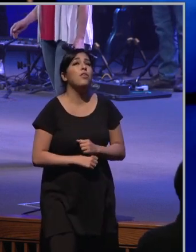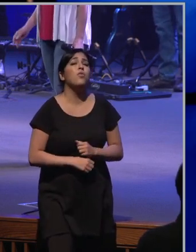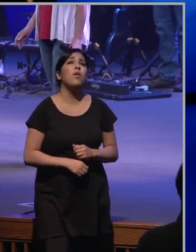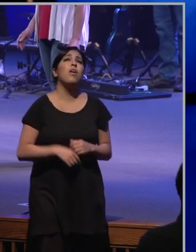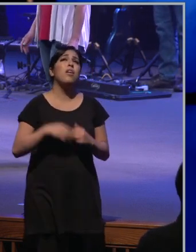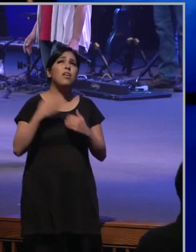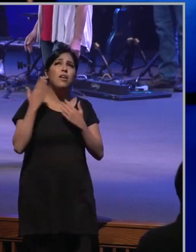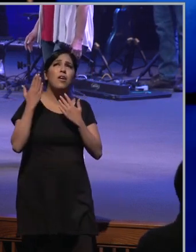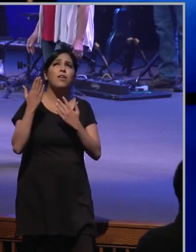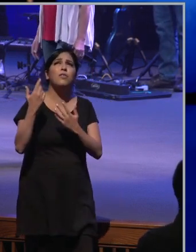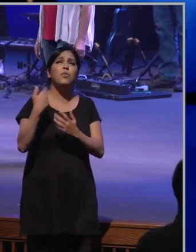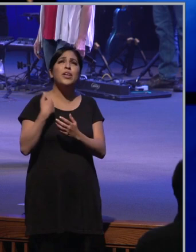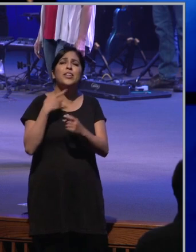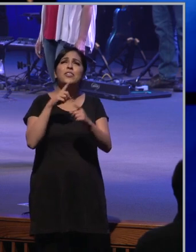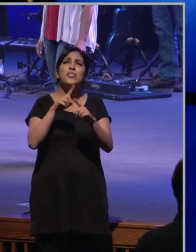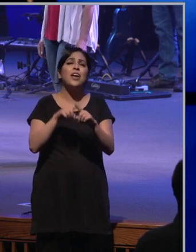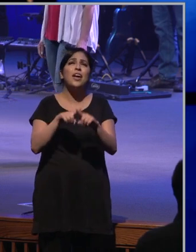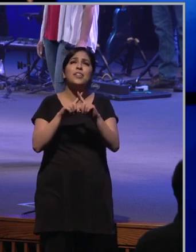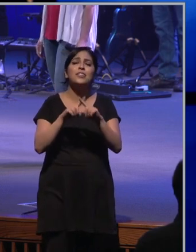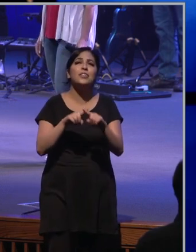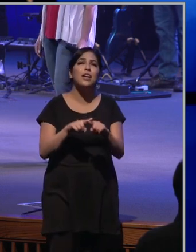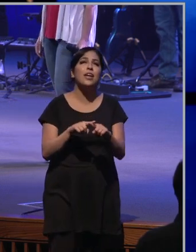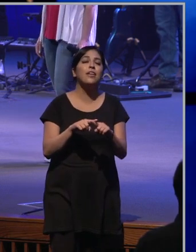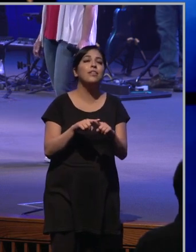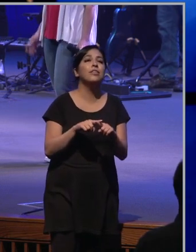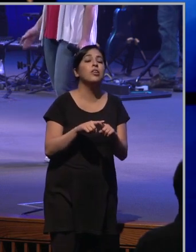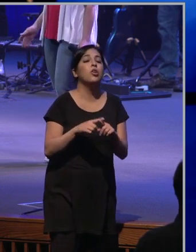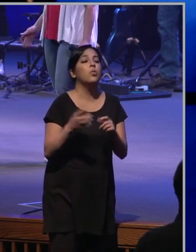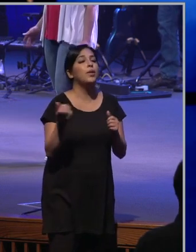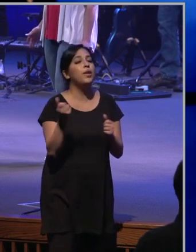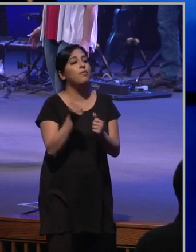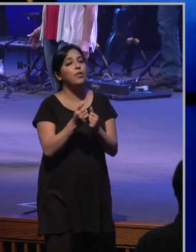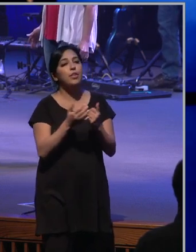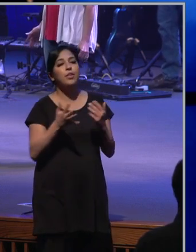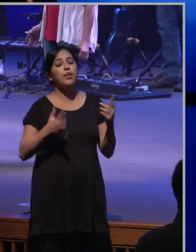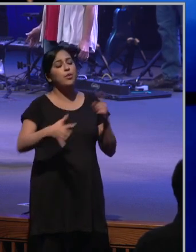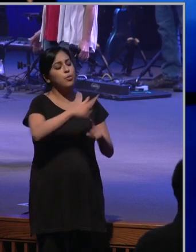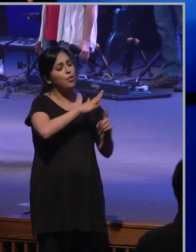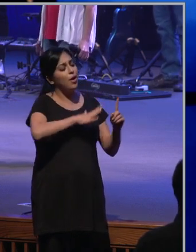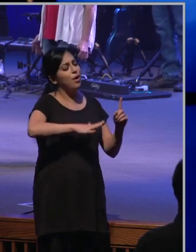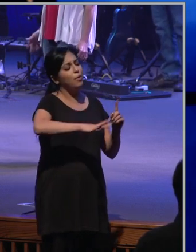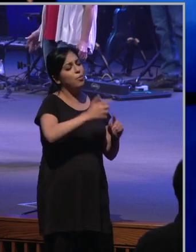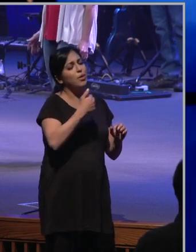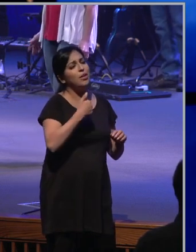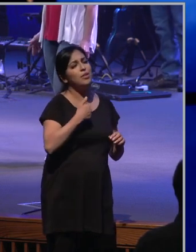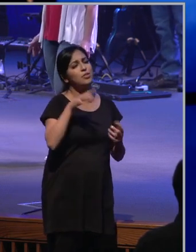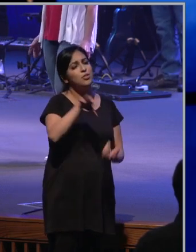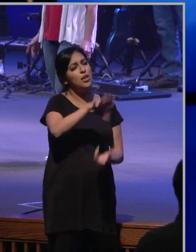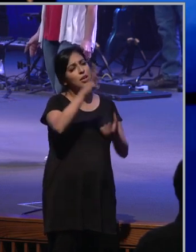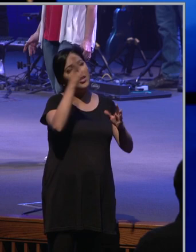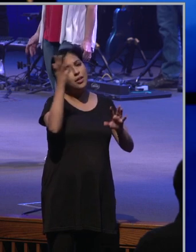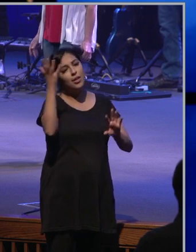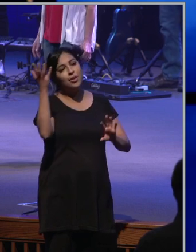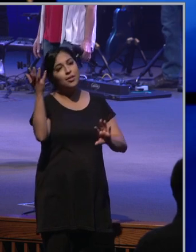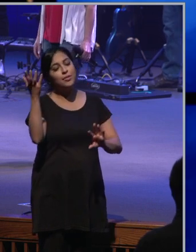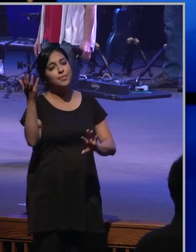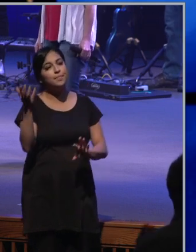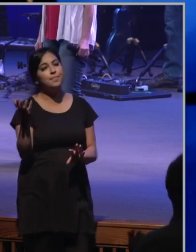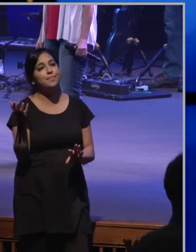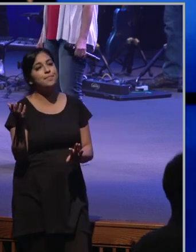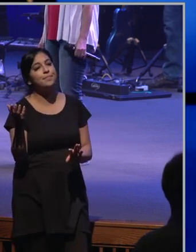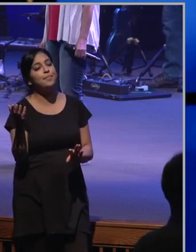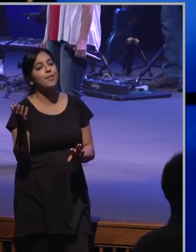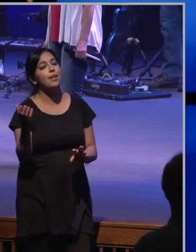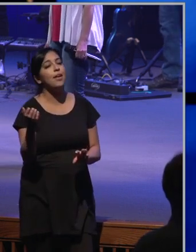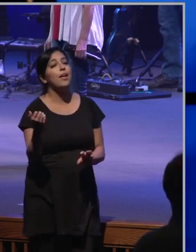the rock on which I stand. When everything around me is shaking,